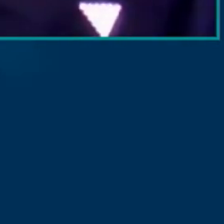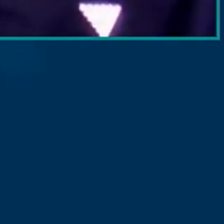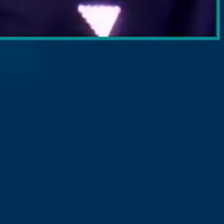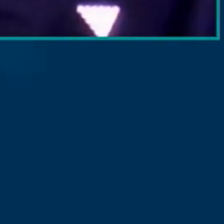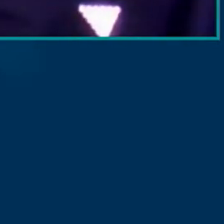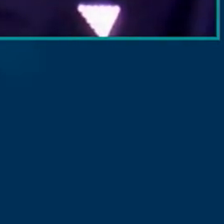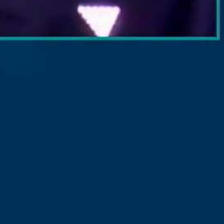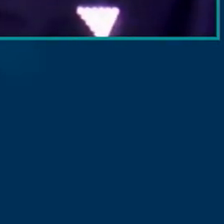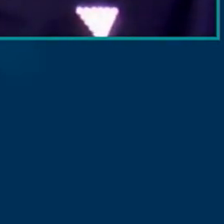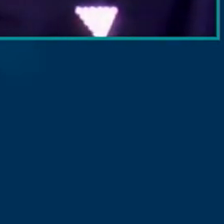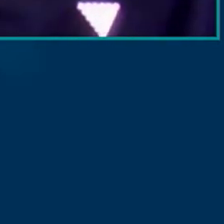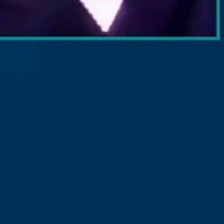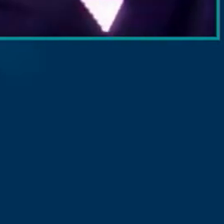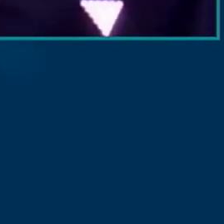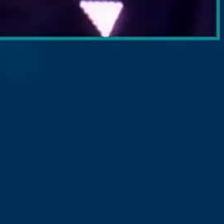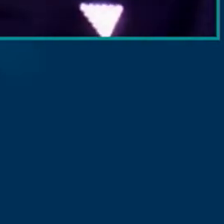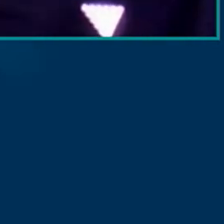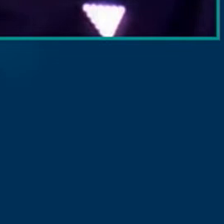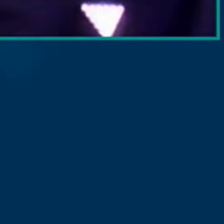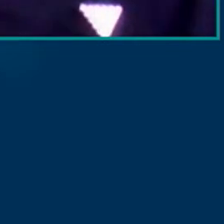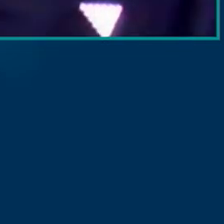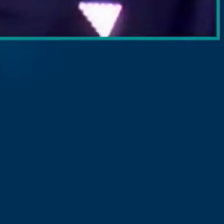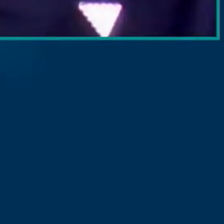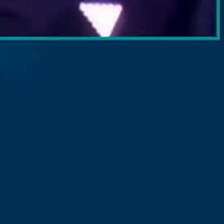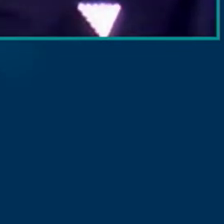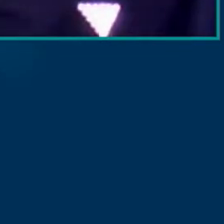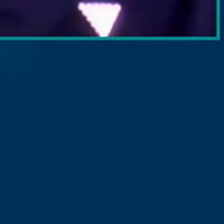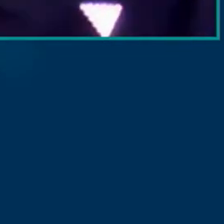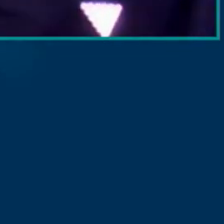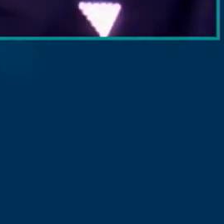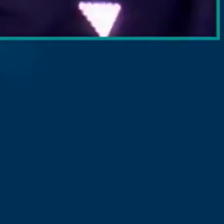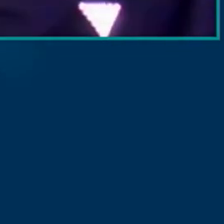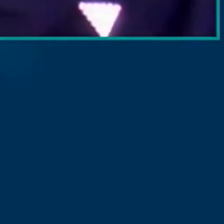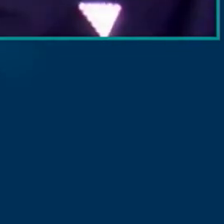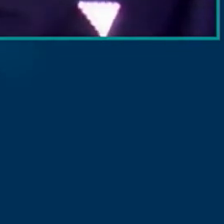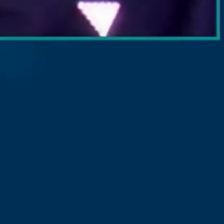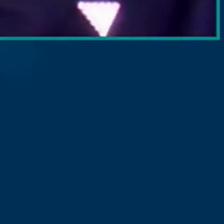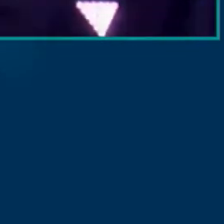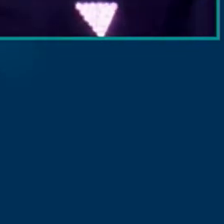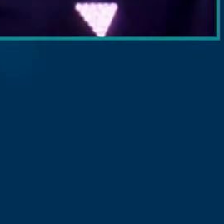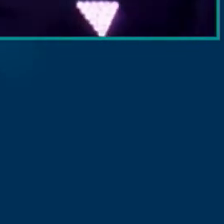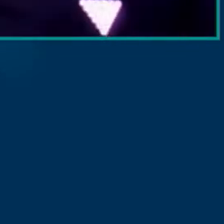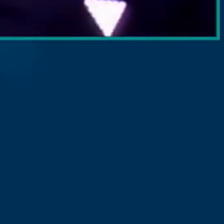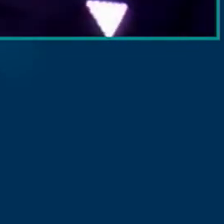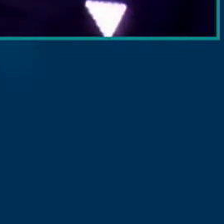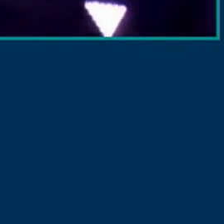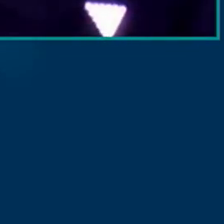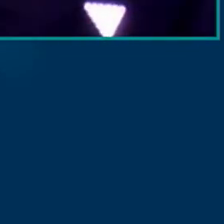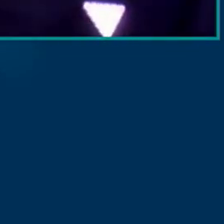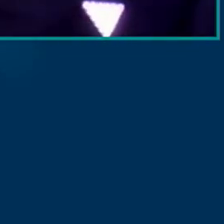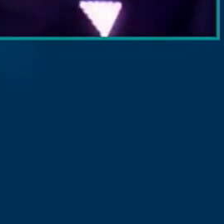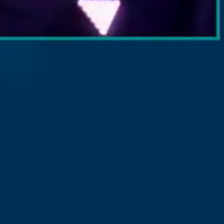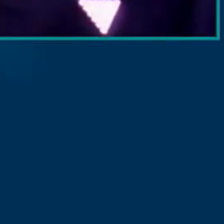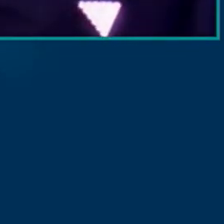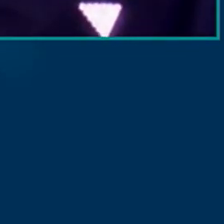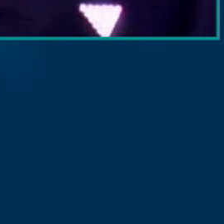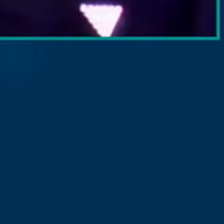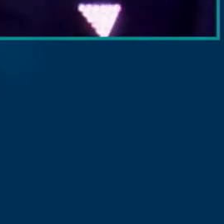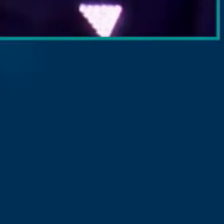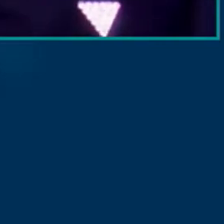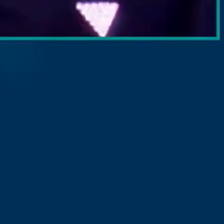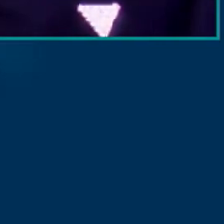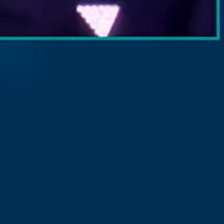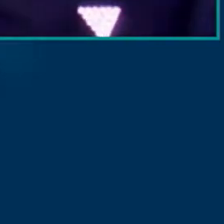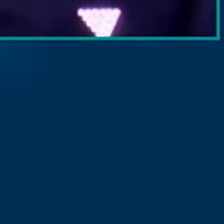environment, the humans, and the next step would be to conclude and to ensure that